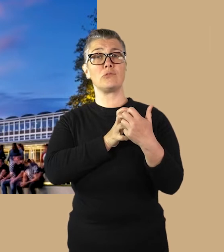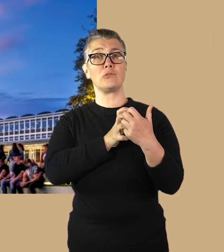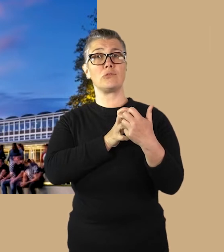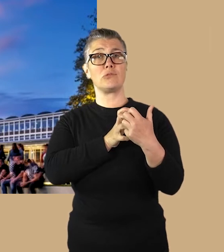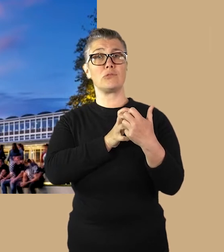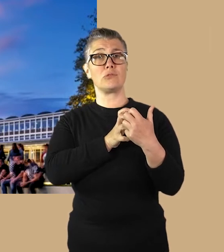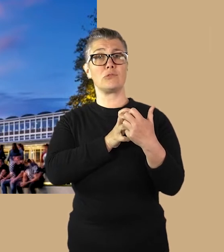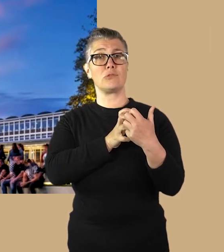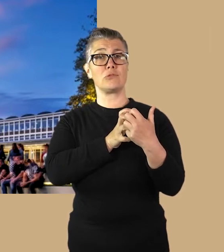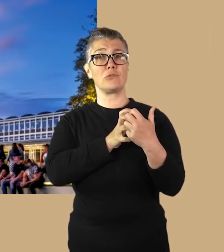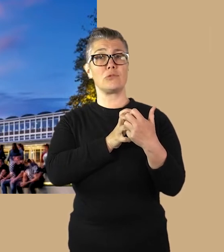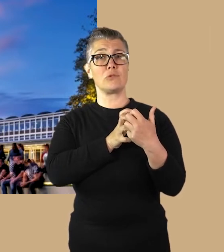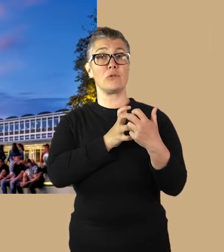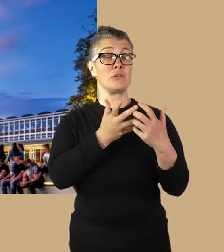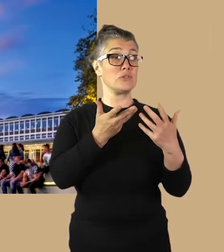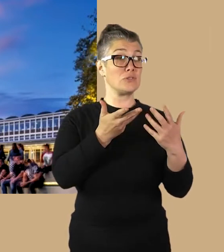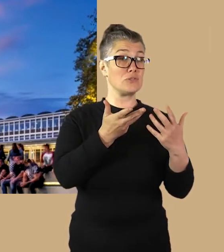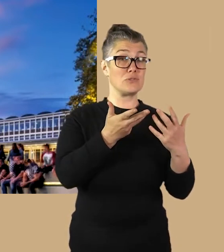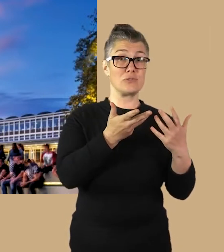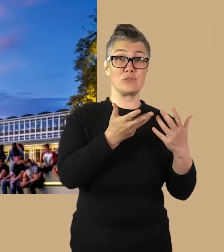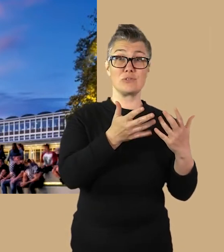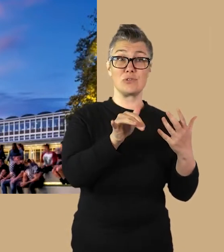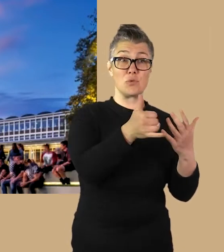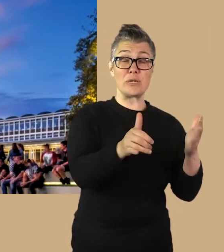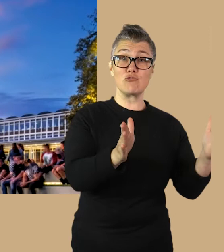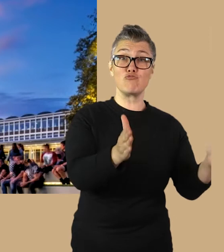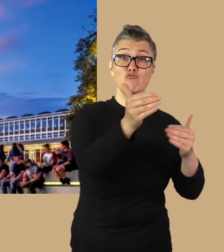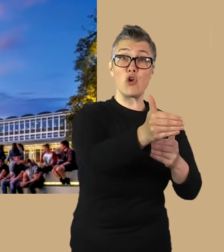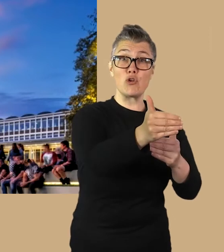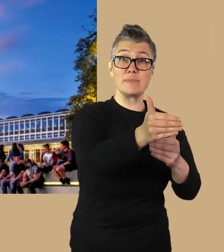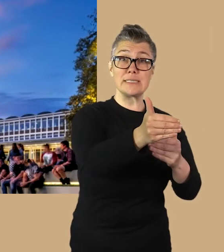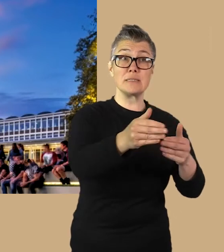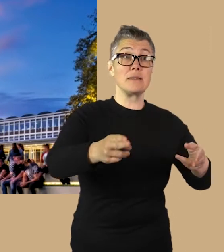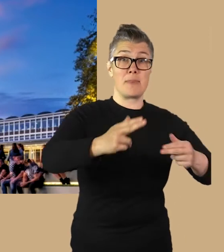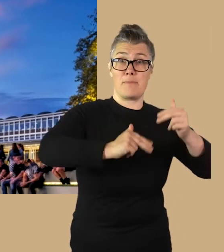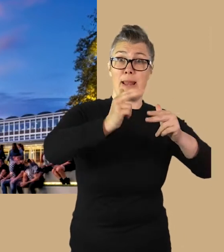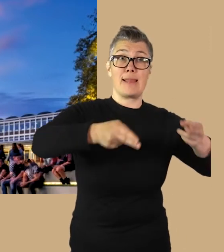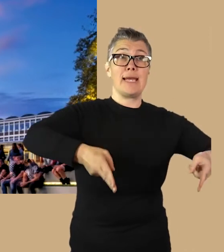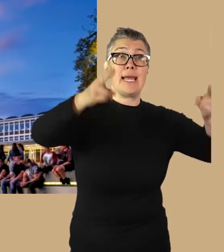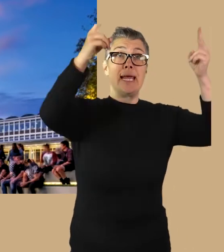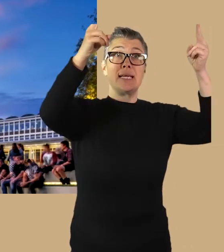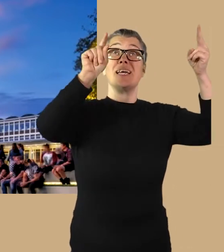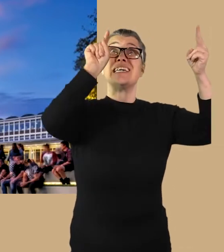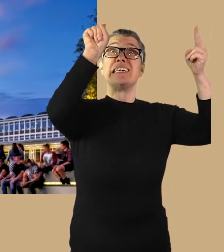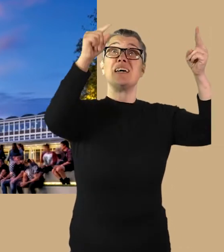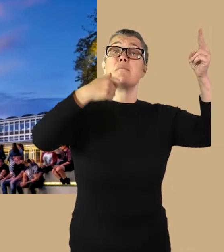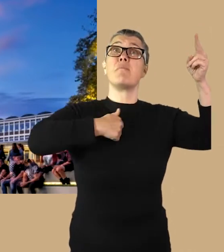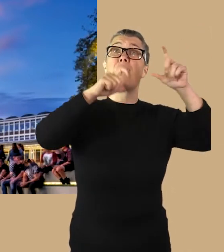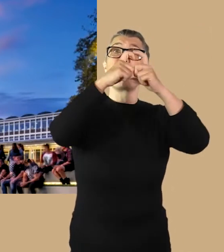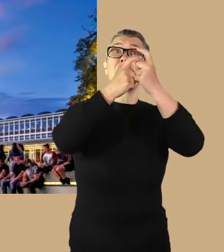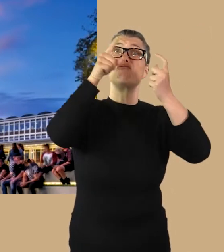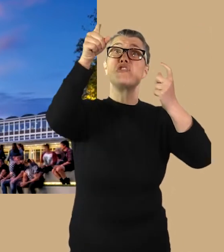making allocating the actual rooms to be at a lower level. This